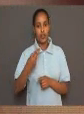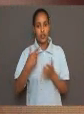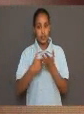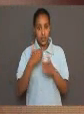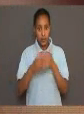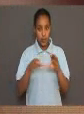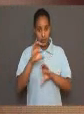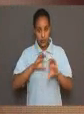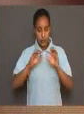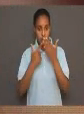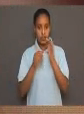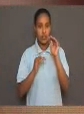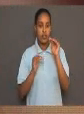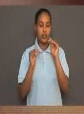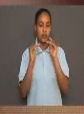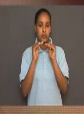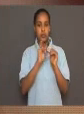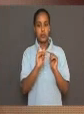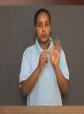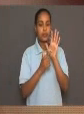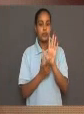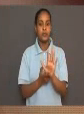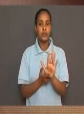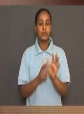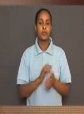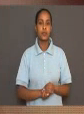this reaction looks like this.